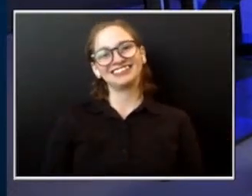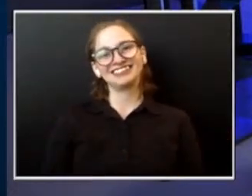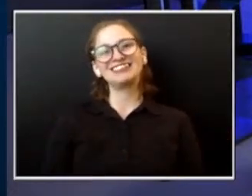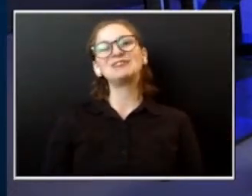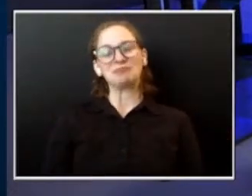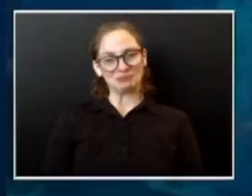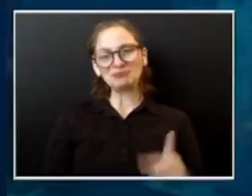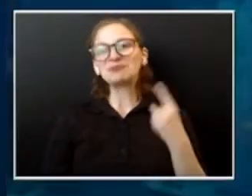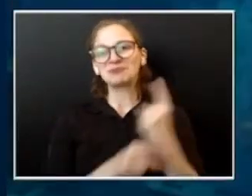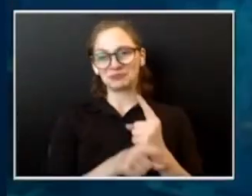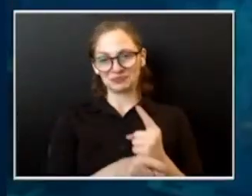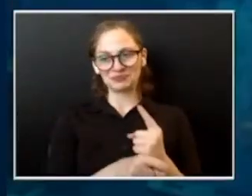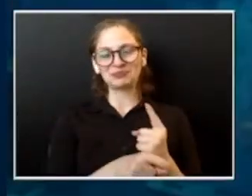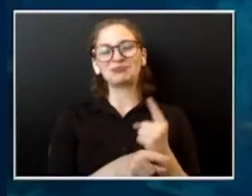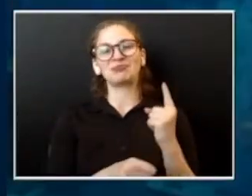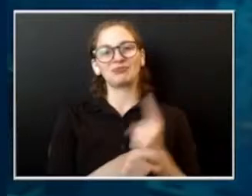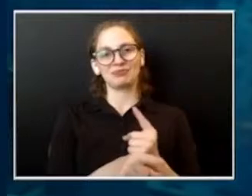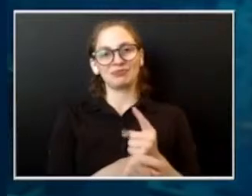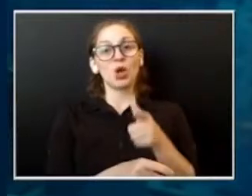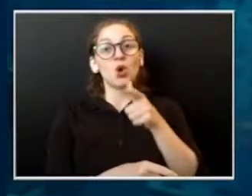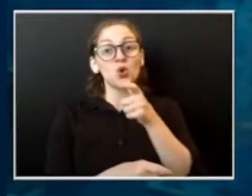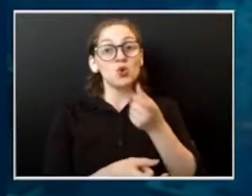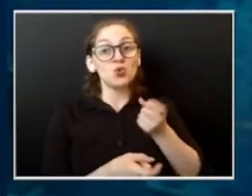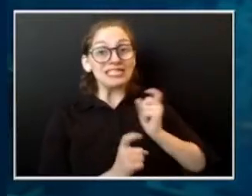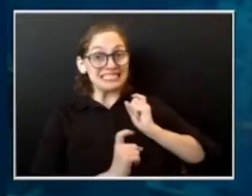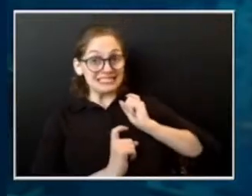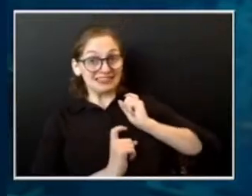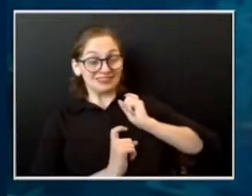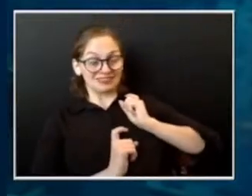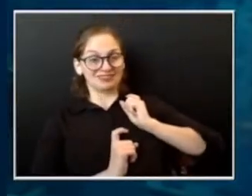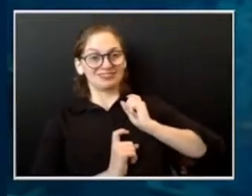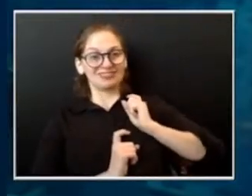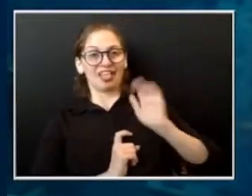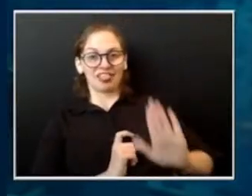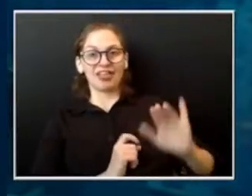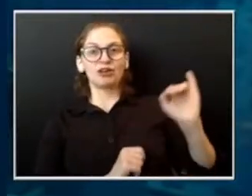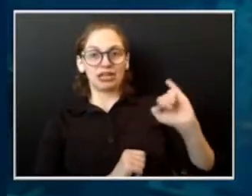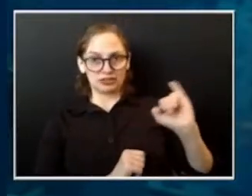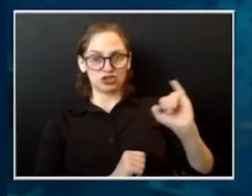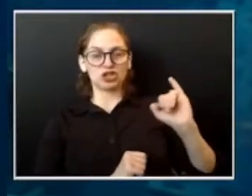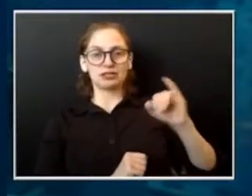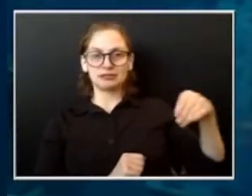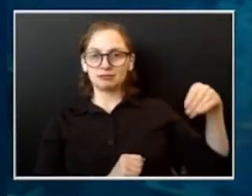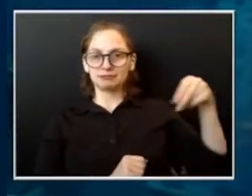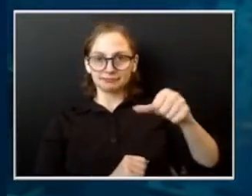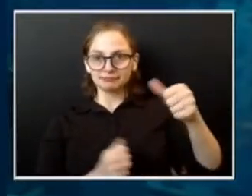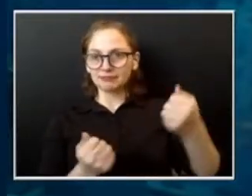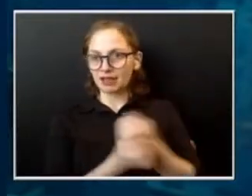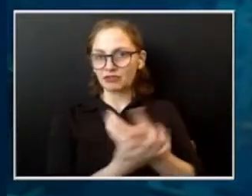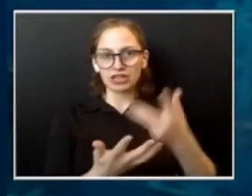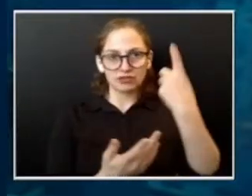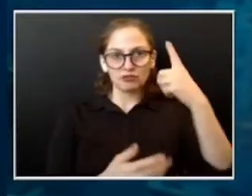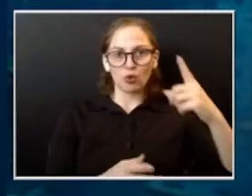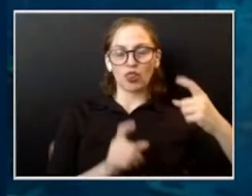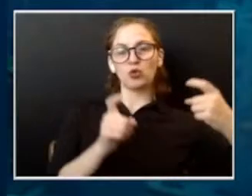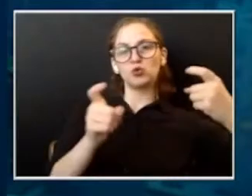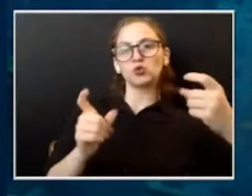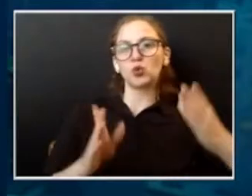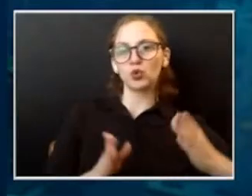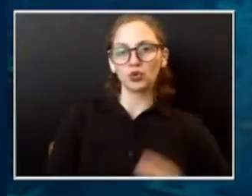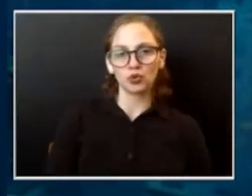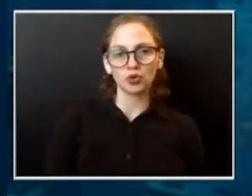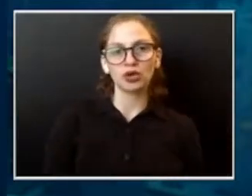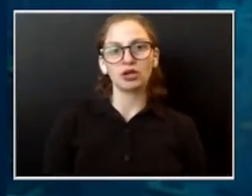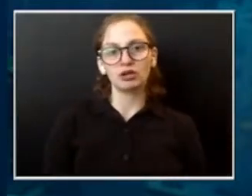right. The recipient's the recipient's insurance covers everything for the donor. There are incidental costs, and there is